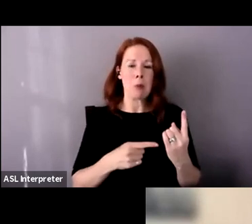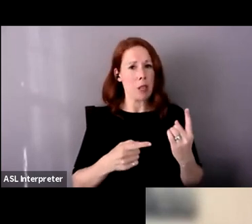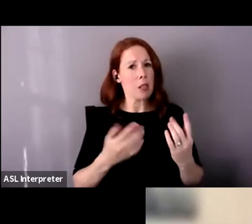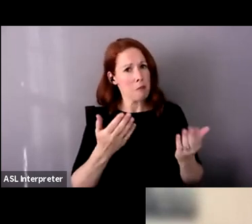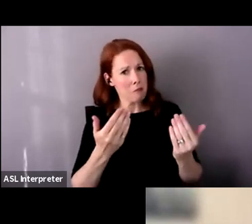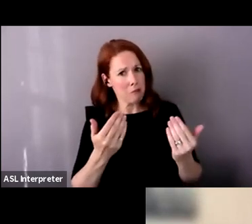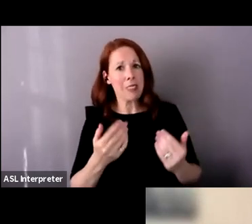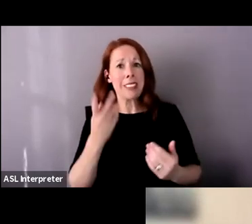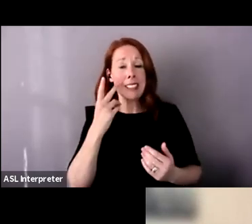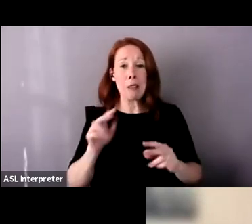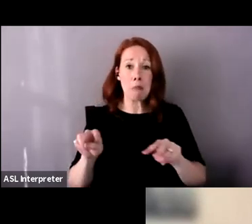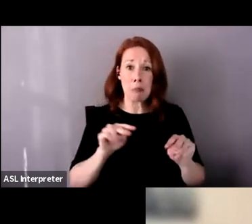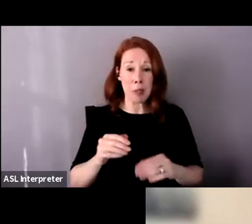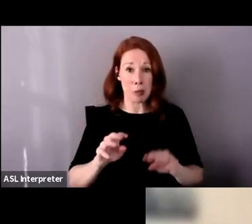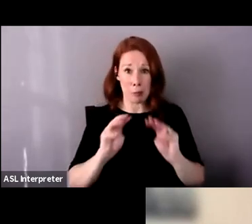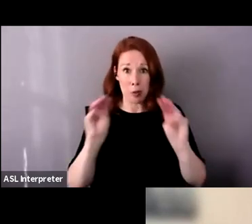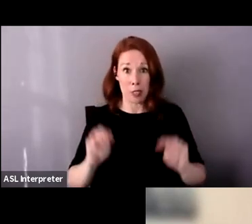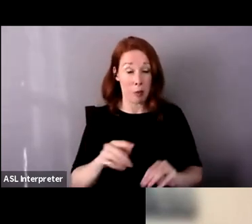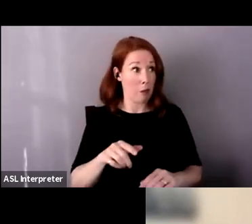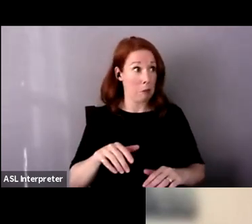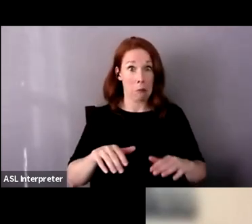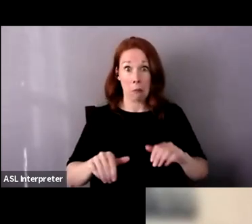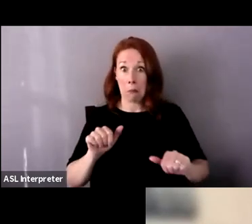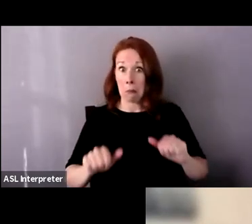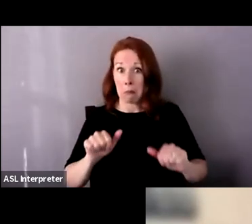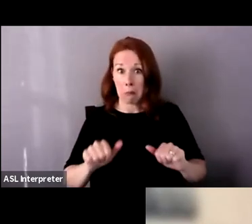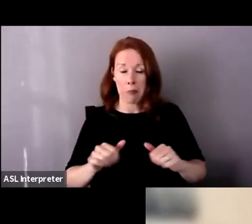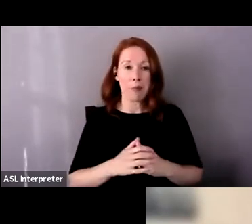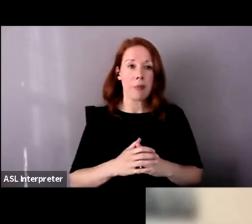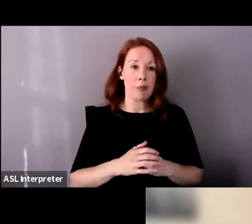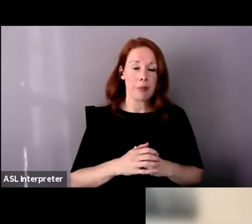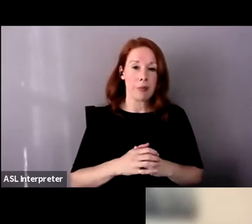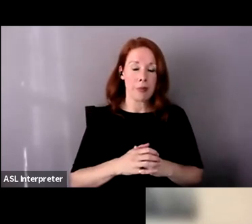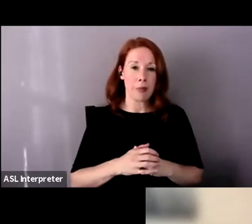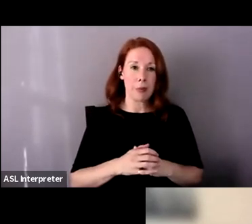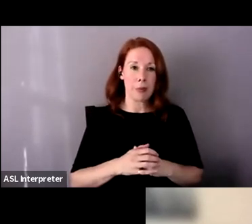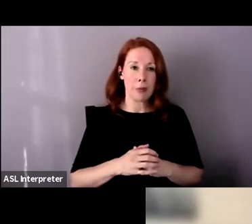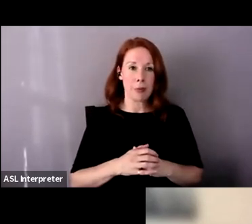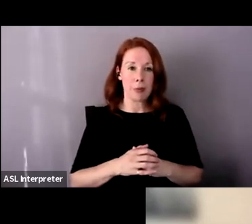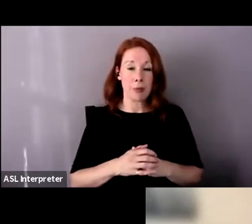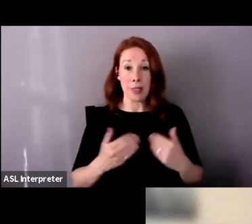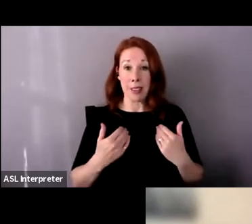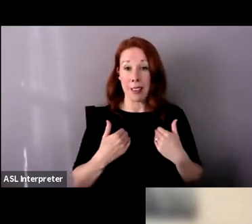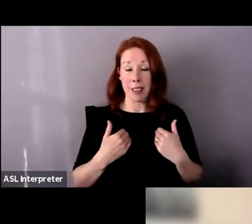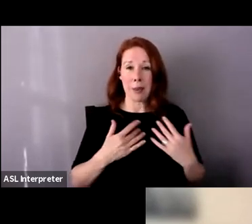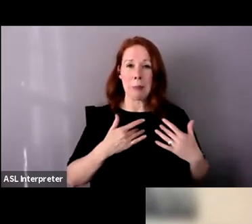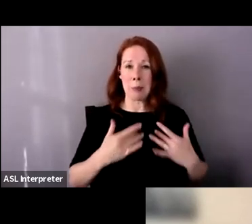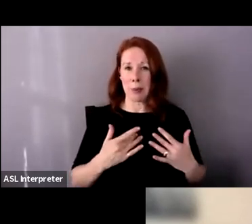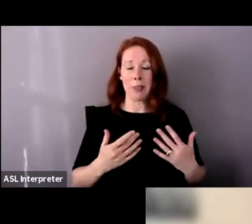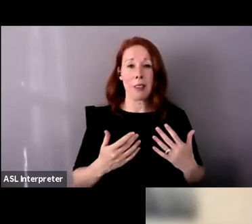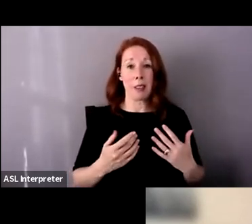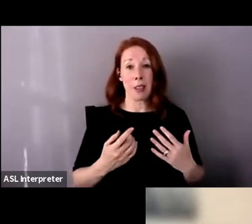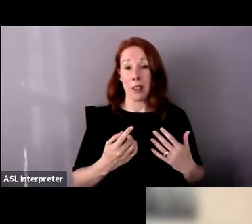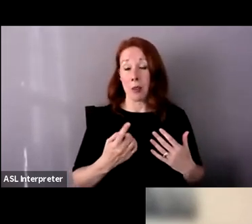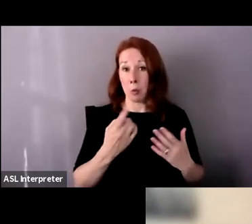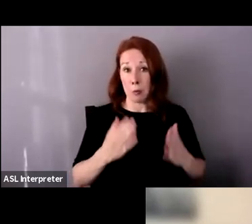from different, without them knowing it very well. And we typically have one of them use a